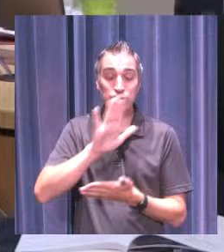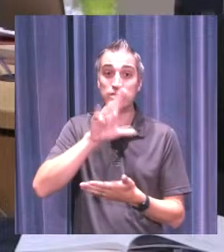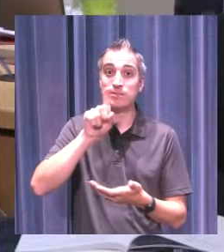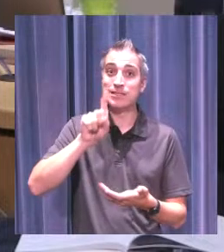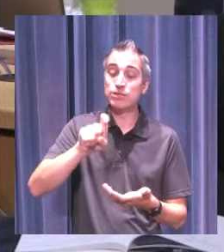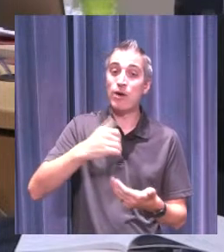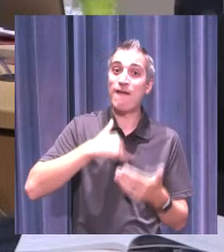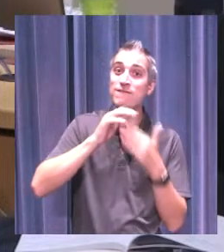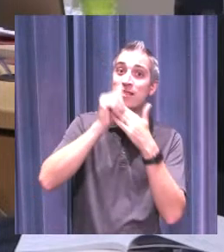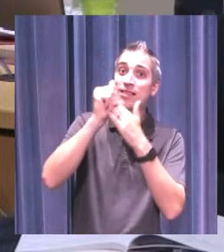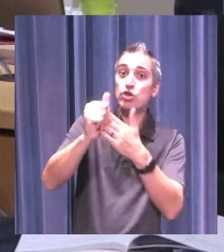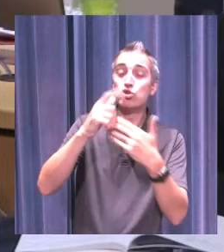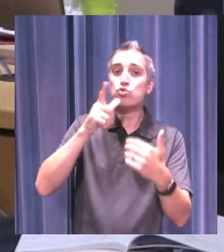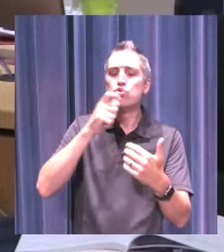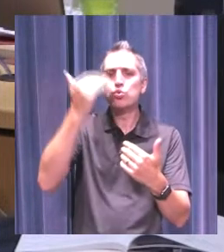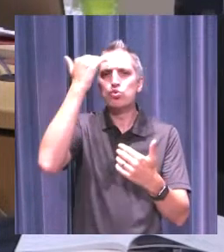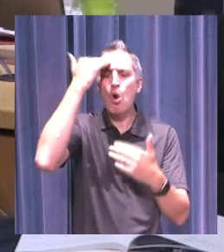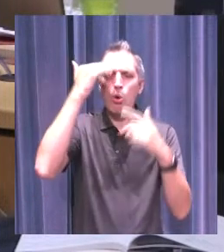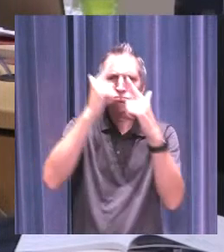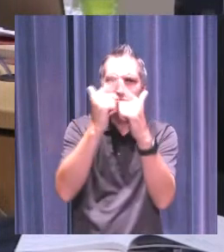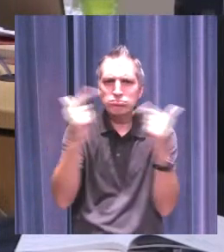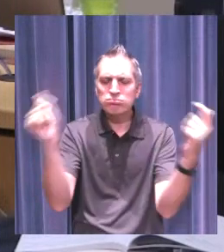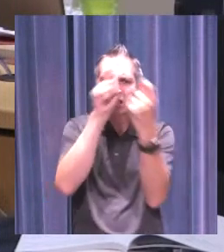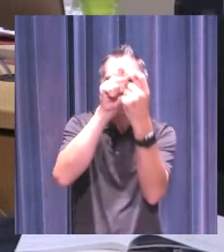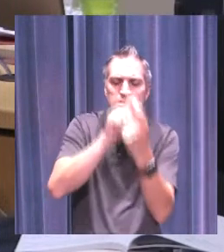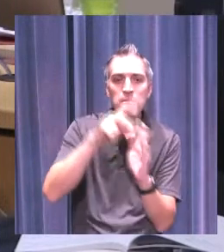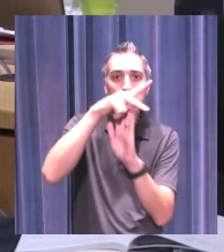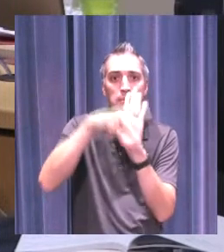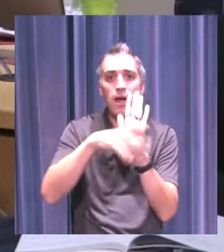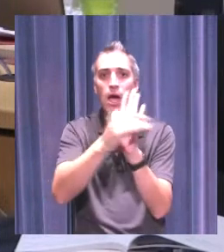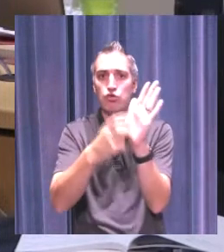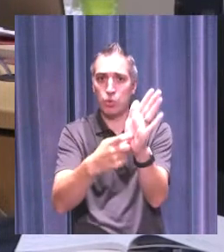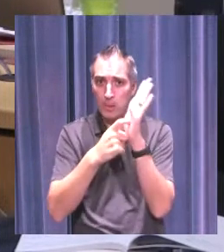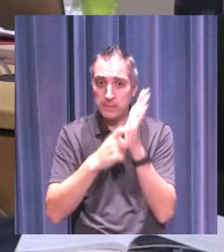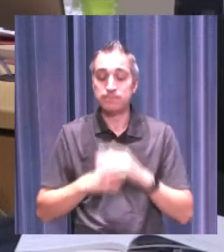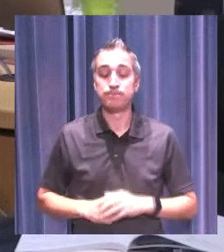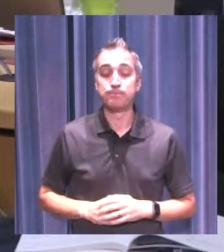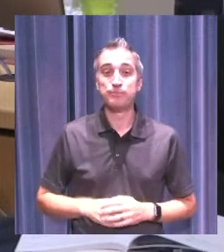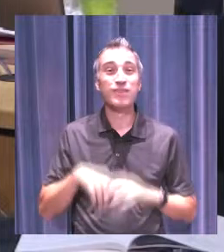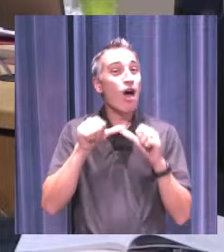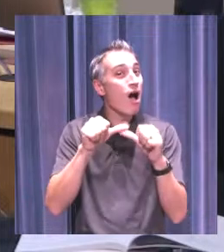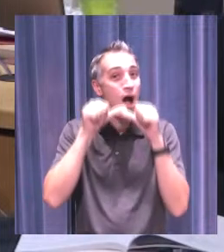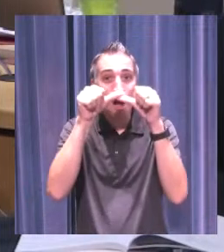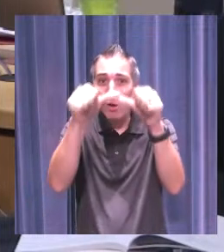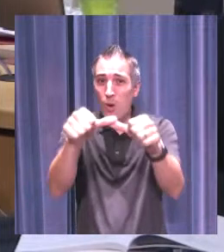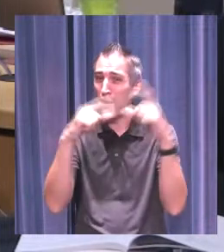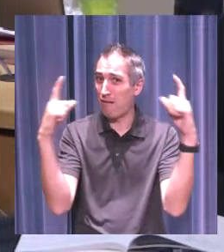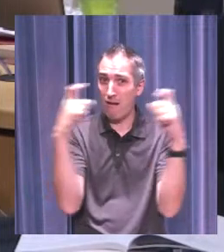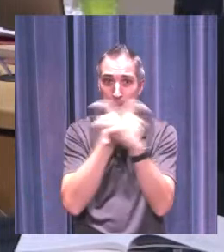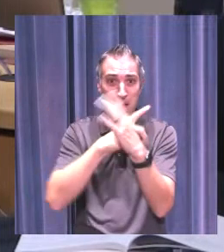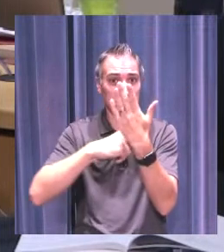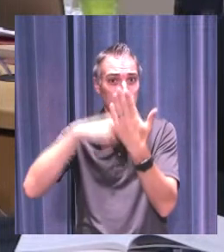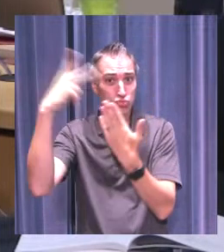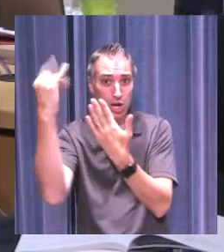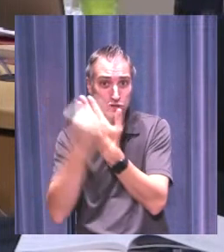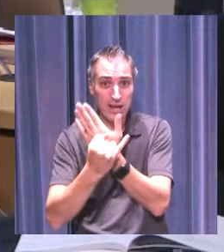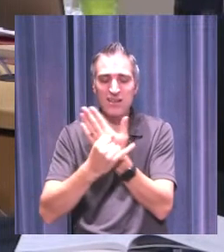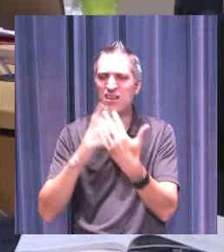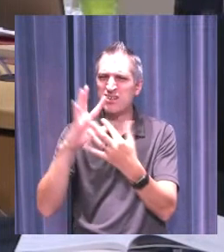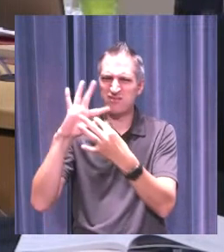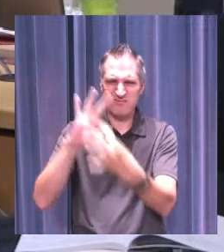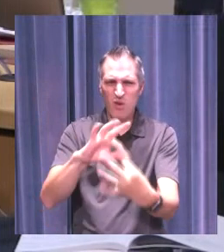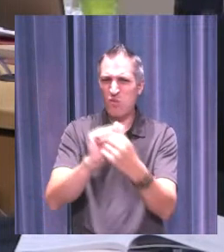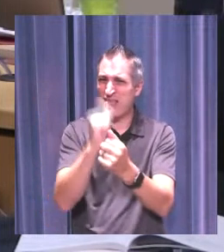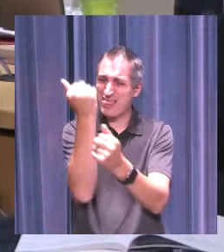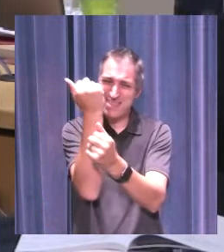a wide array of very detailed policies and requirements. These are ongoing, complex projects which relate to every aspect